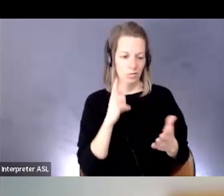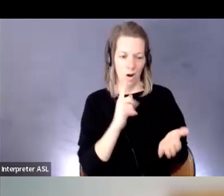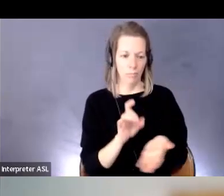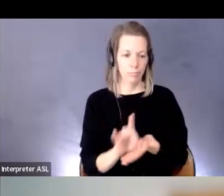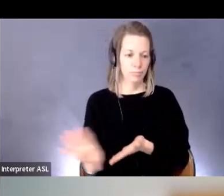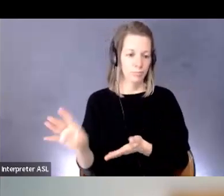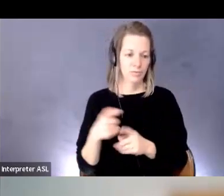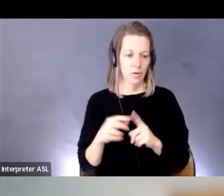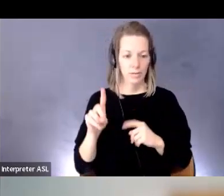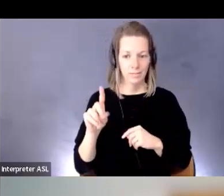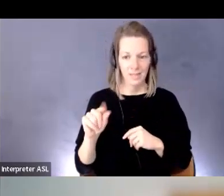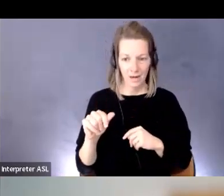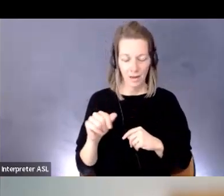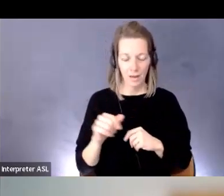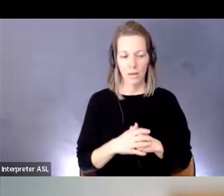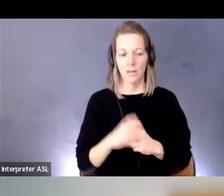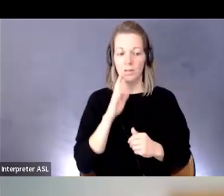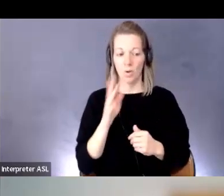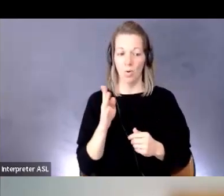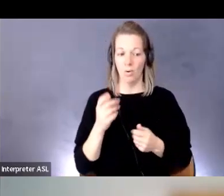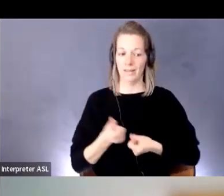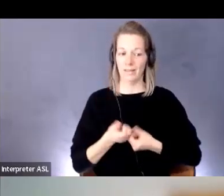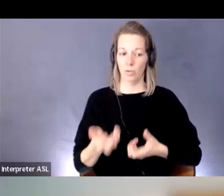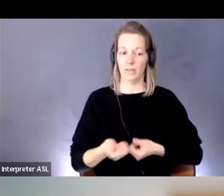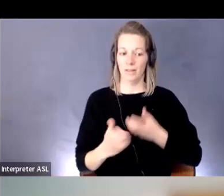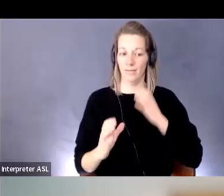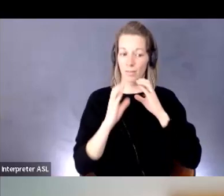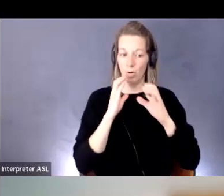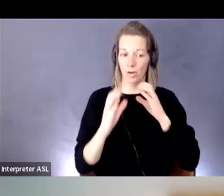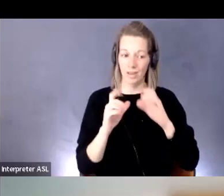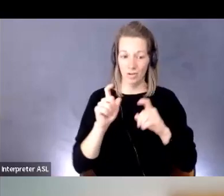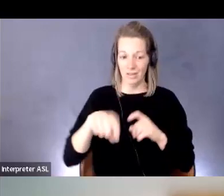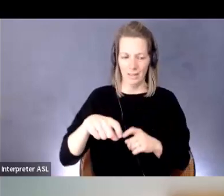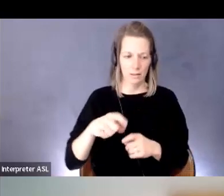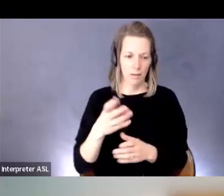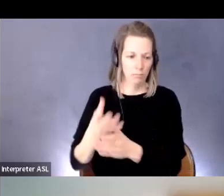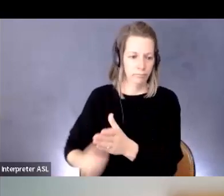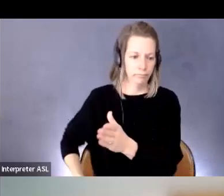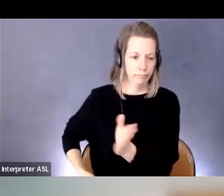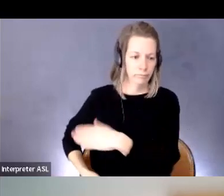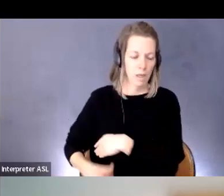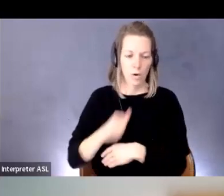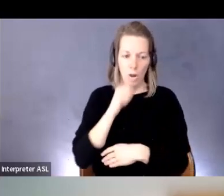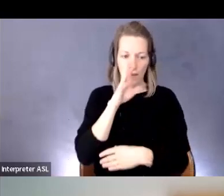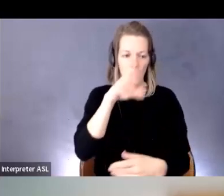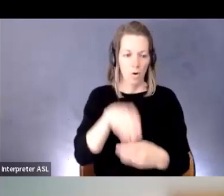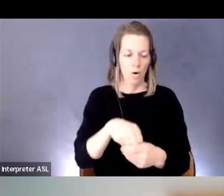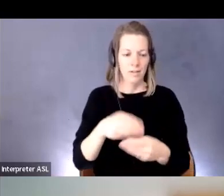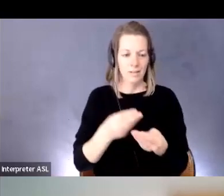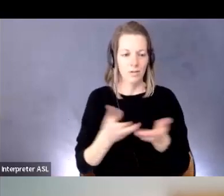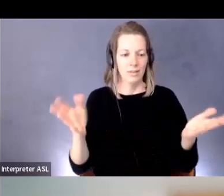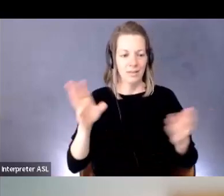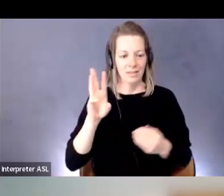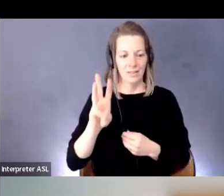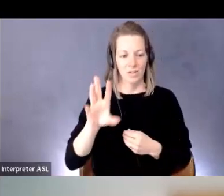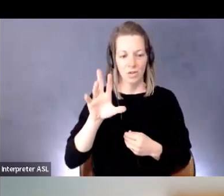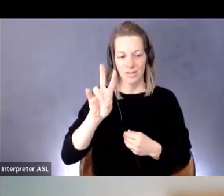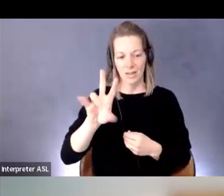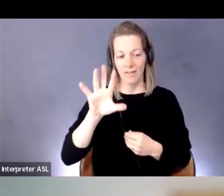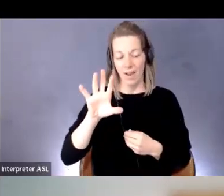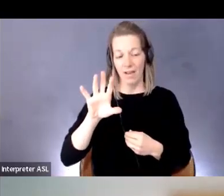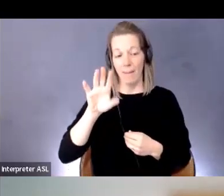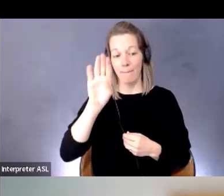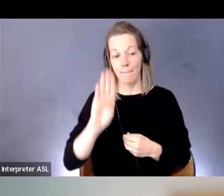as a result, expressive communication needs are completely absent in the process of distributing more than $675 billion